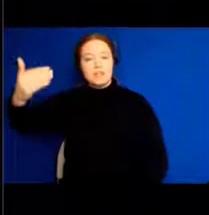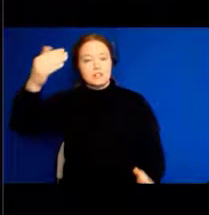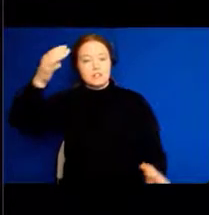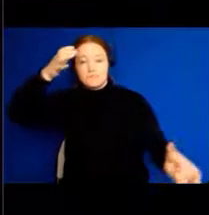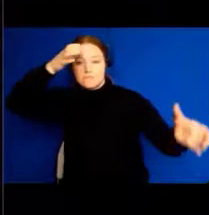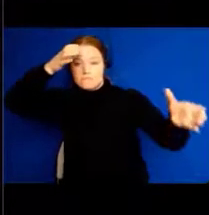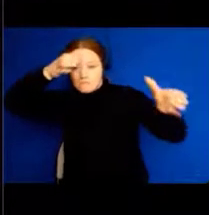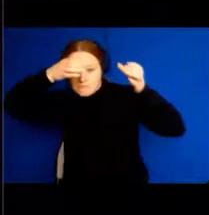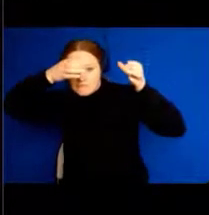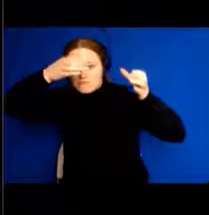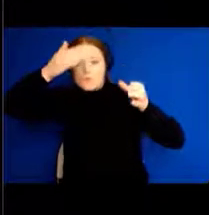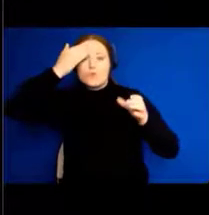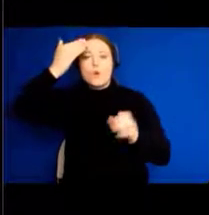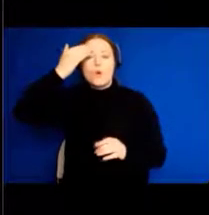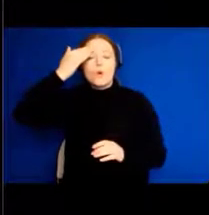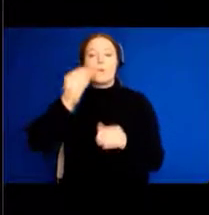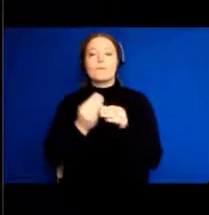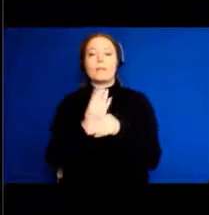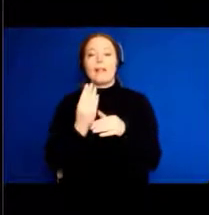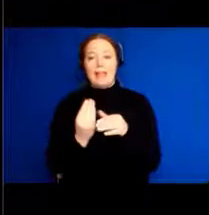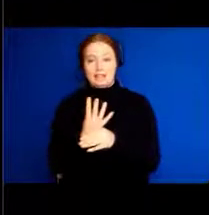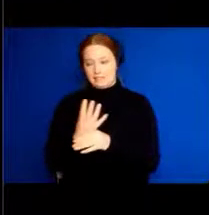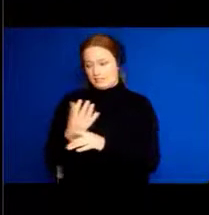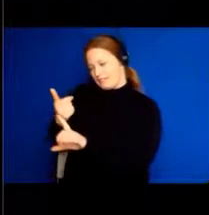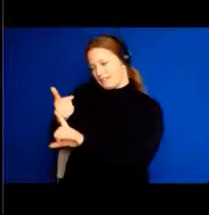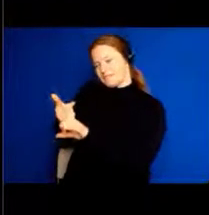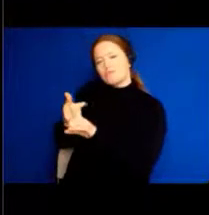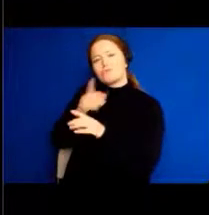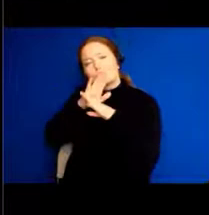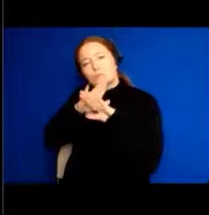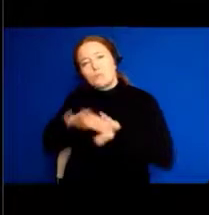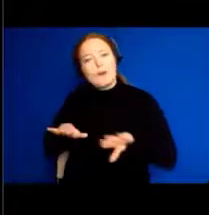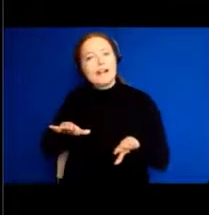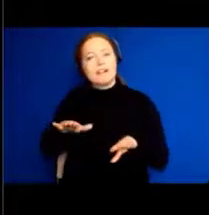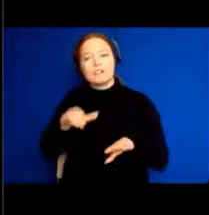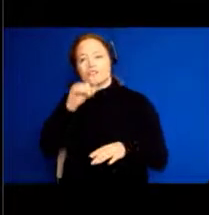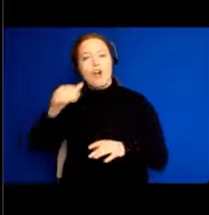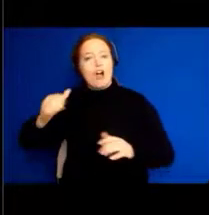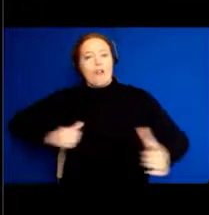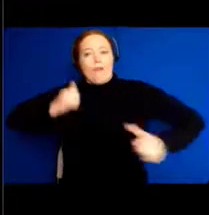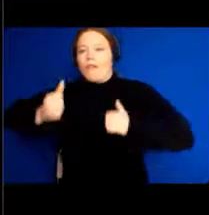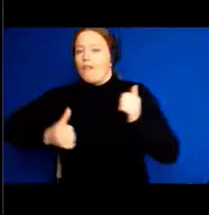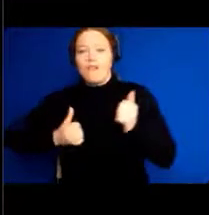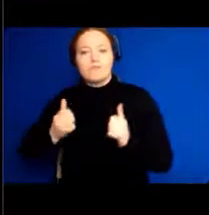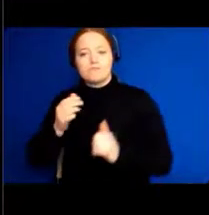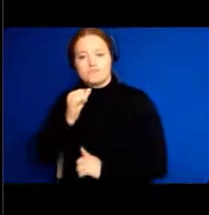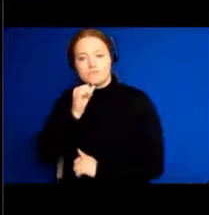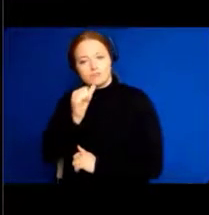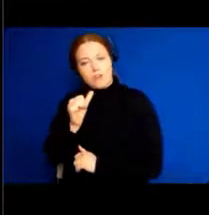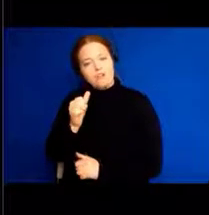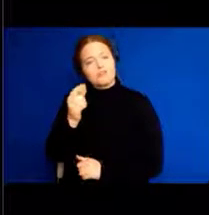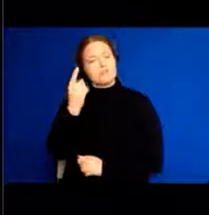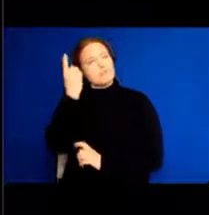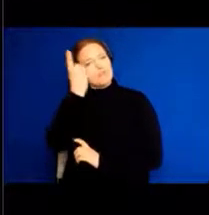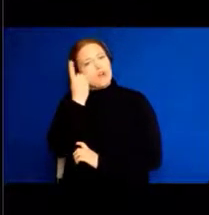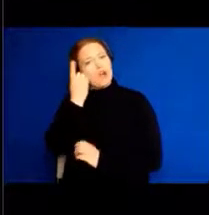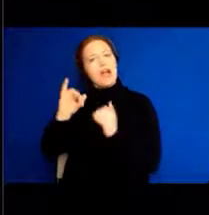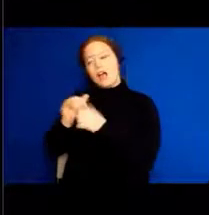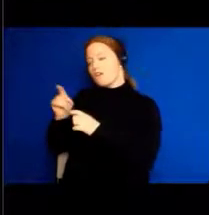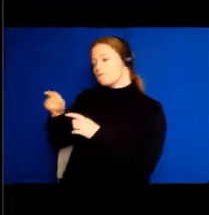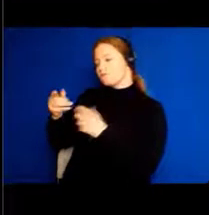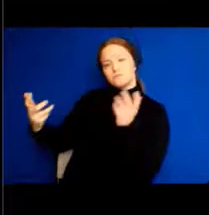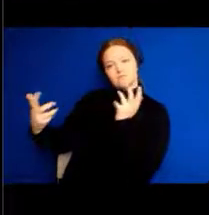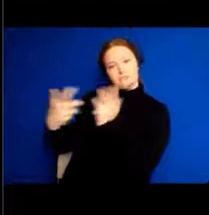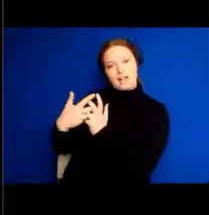and soft-spoken. And so we thought, in creating an activity to do together at the beginning of the workshop, we would use all